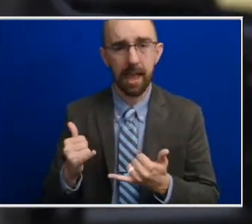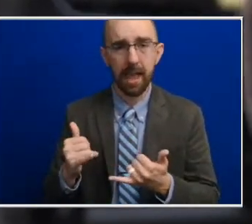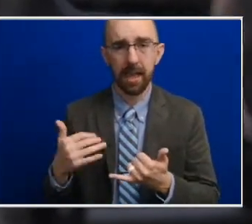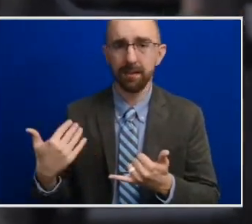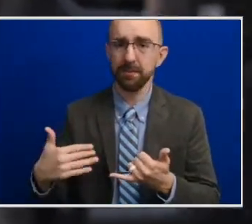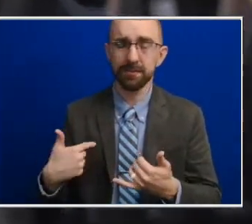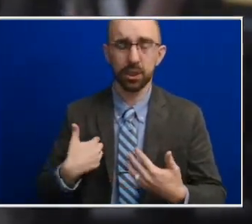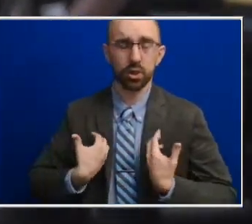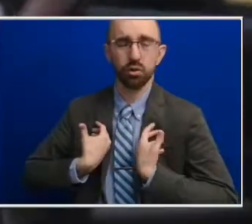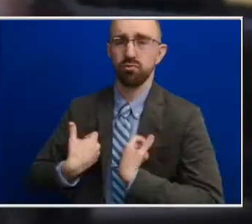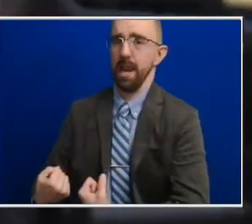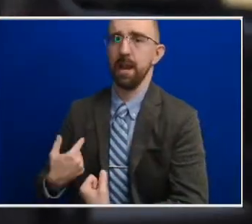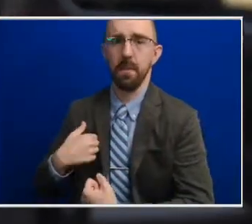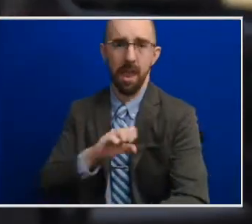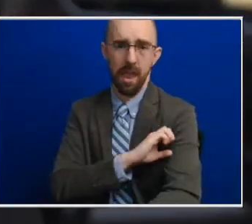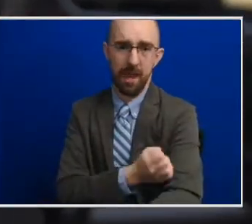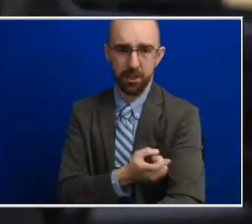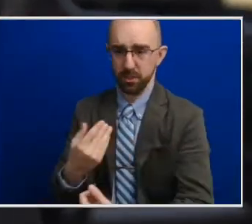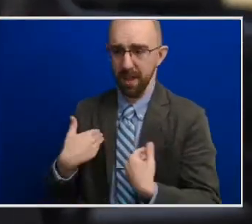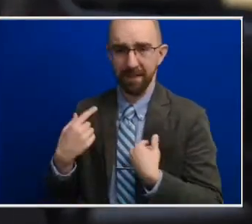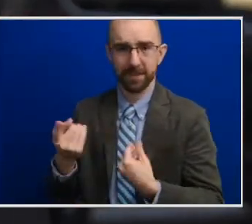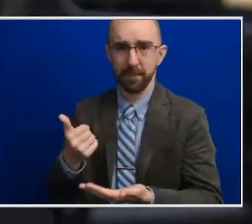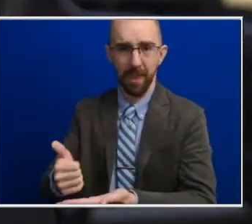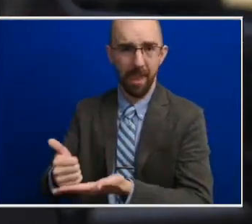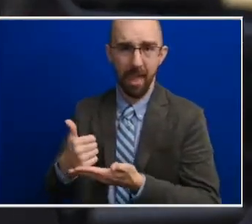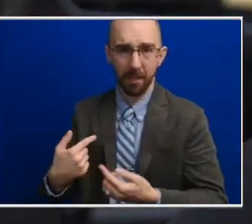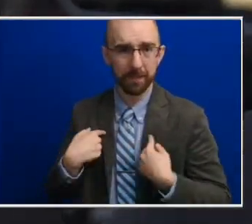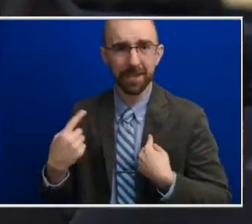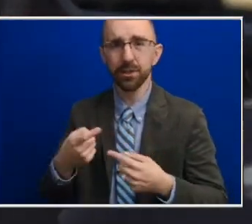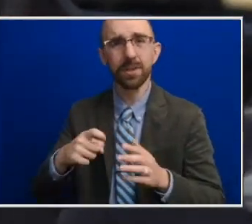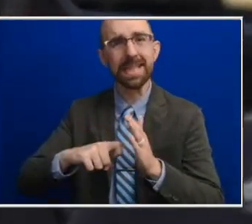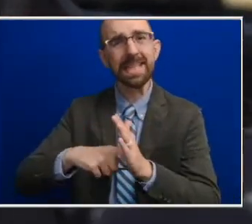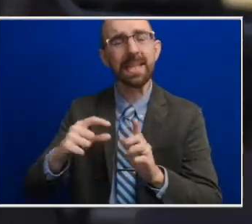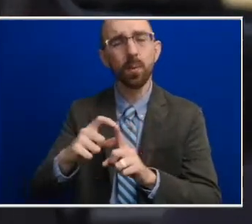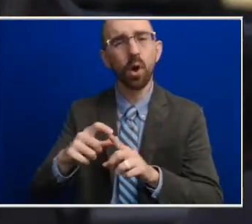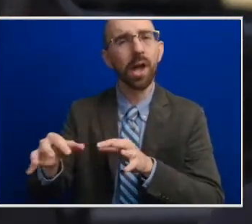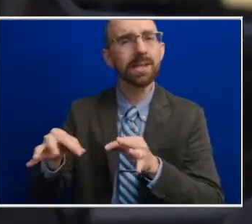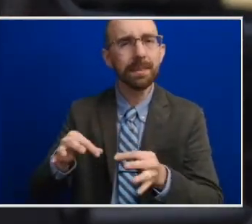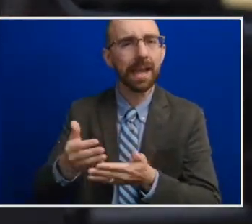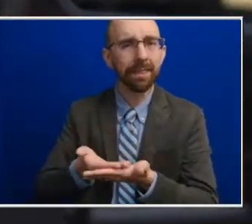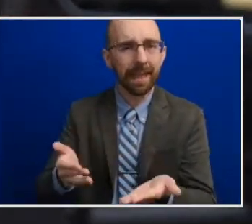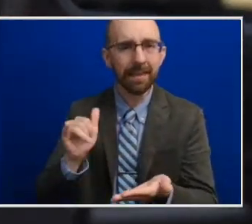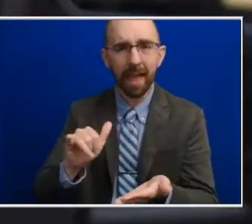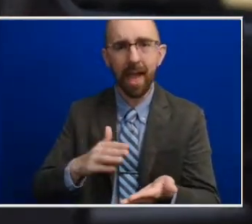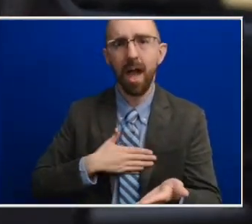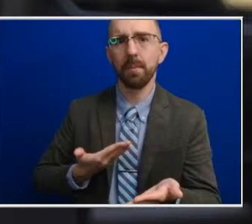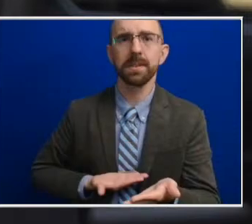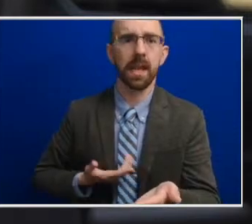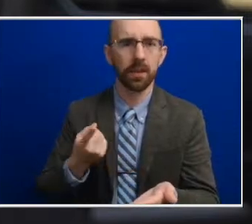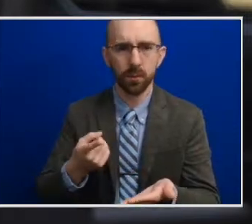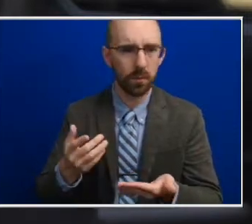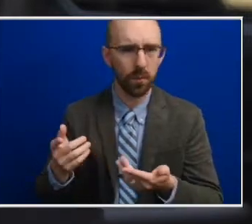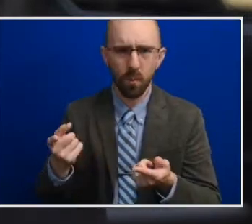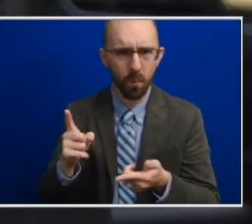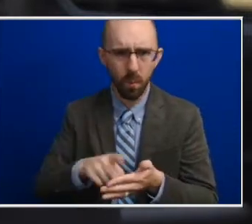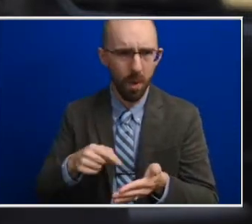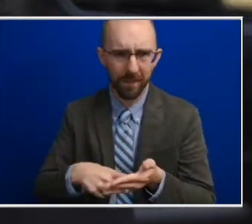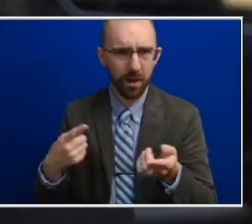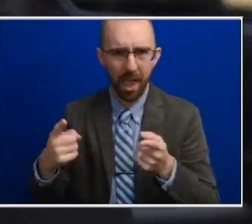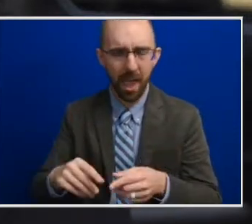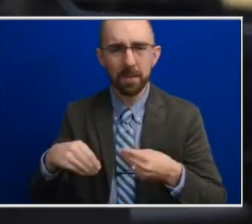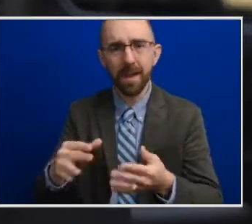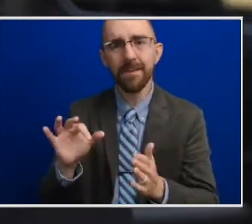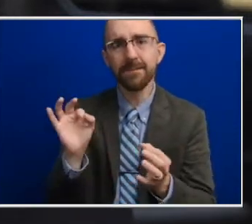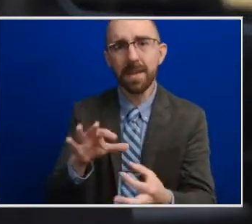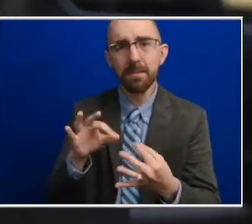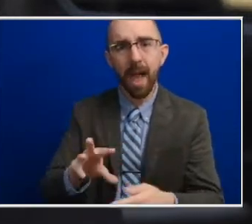Do you have anything that could help me? Just using keywords, explaining things that upset you and whatever happened today, and it'll give you feedback. It'll give you